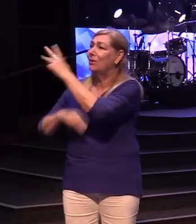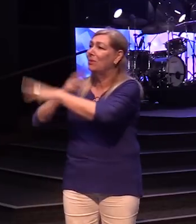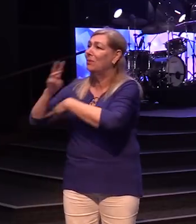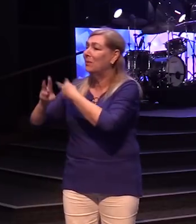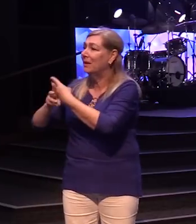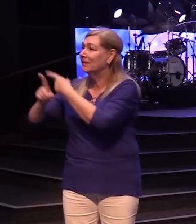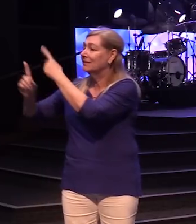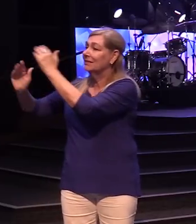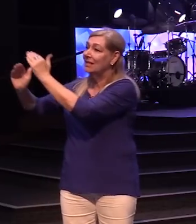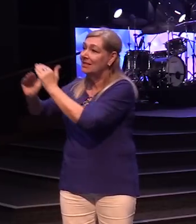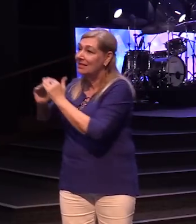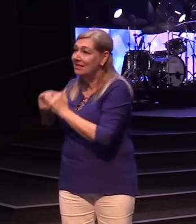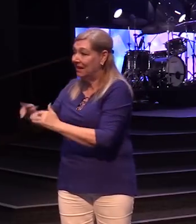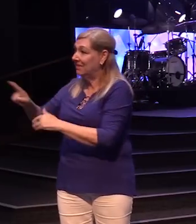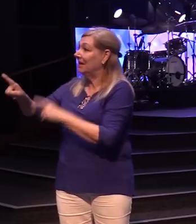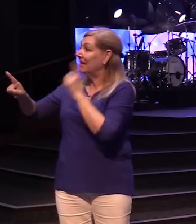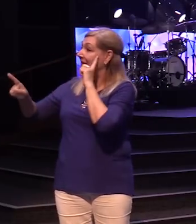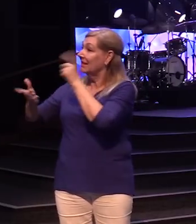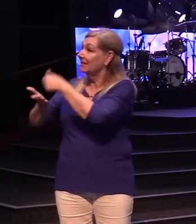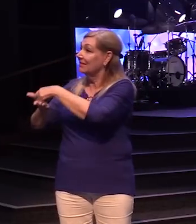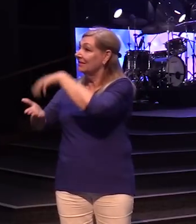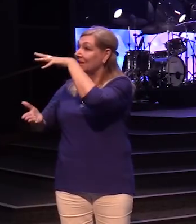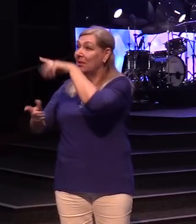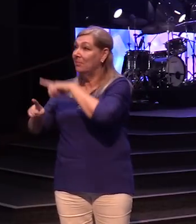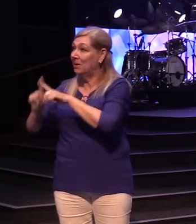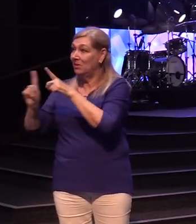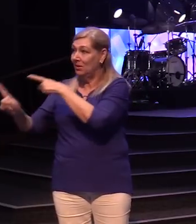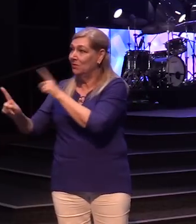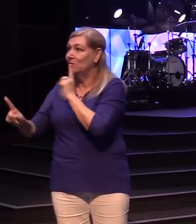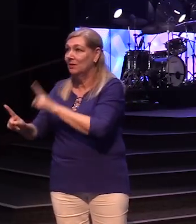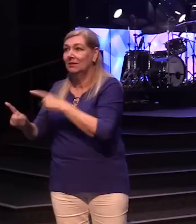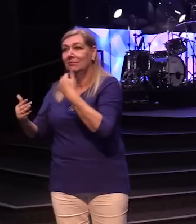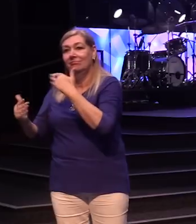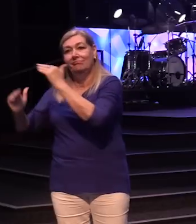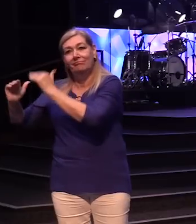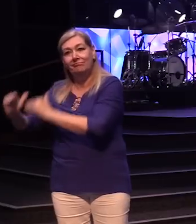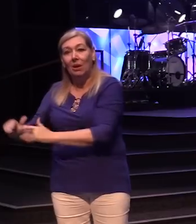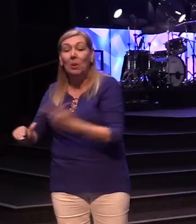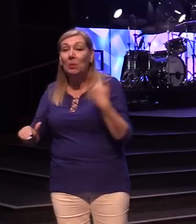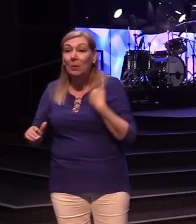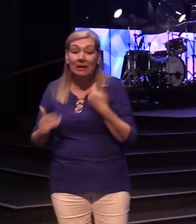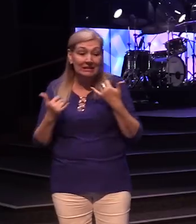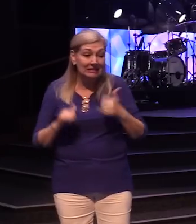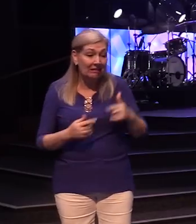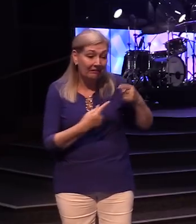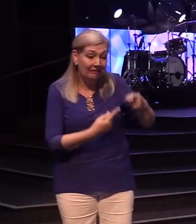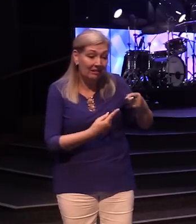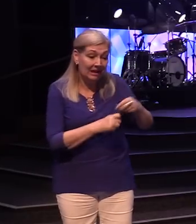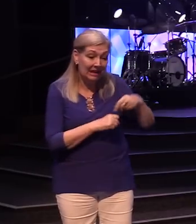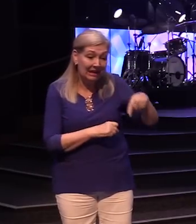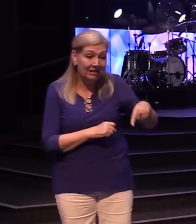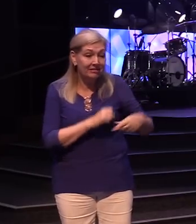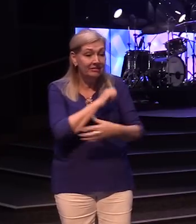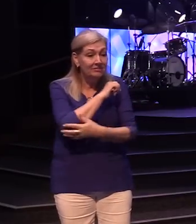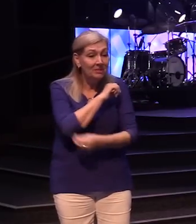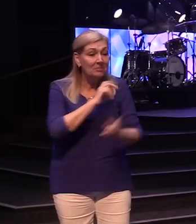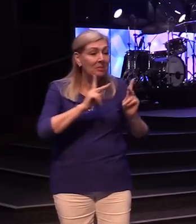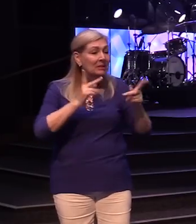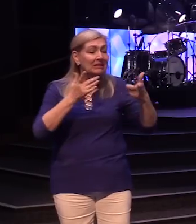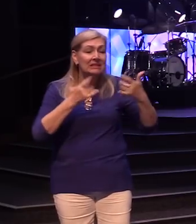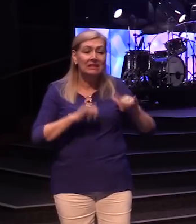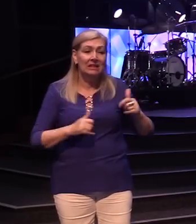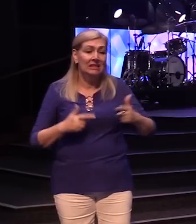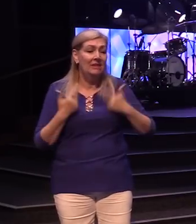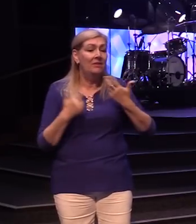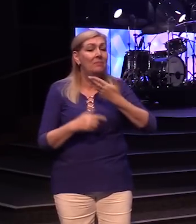consider themselves to be well off. We are blessed. And we thank God for it. But